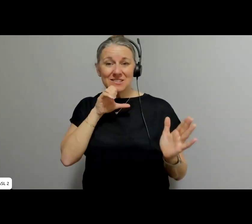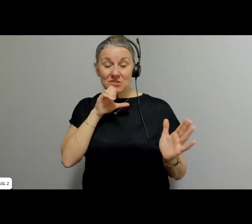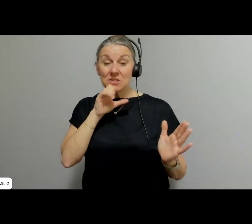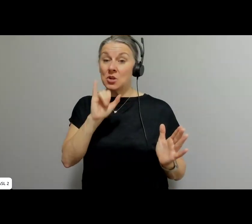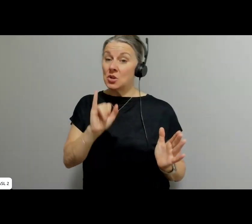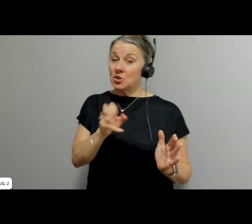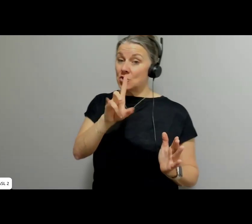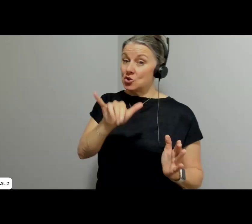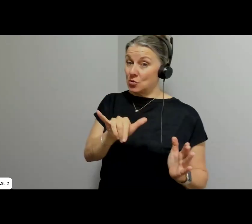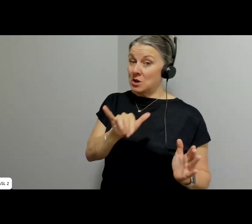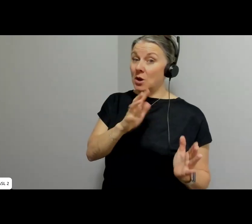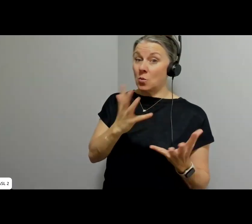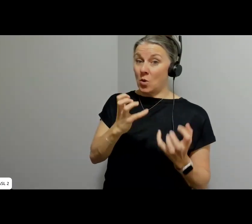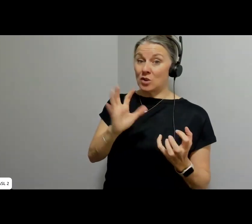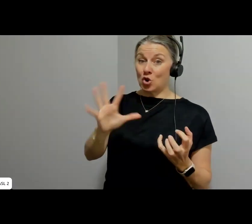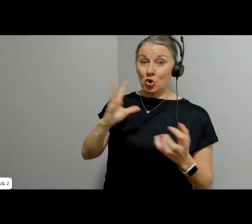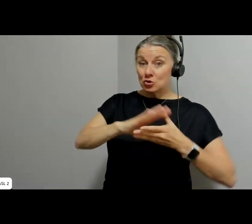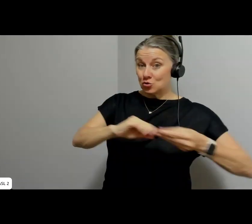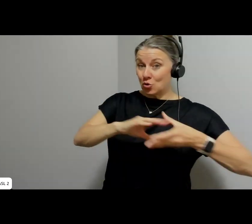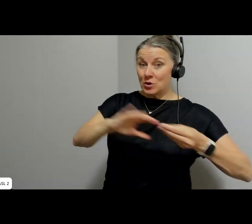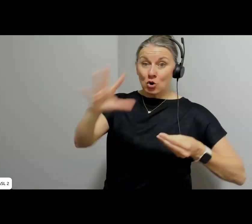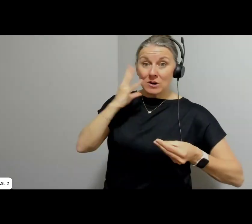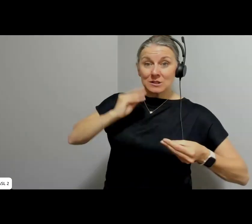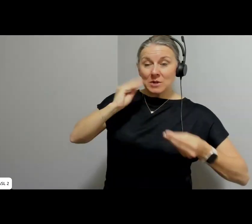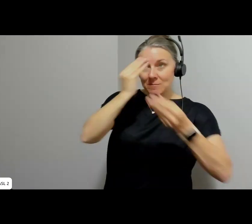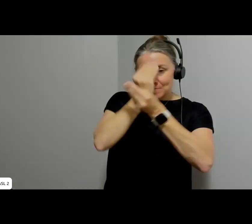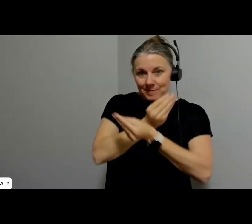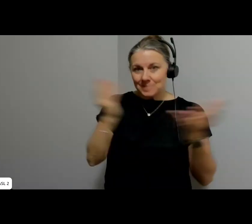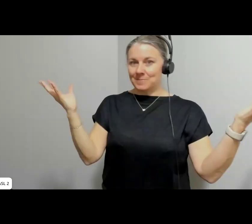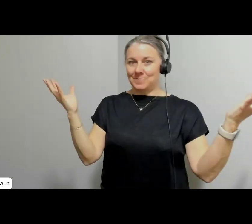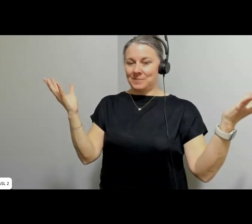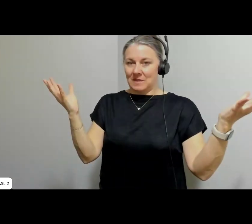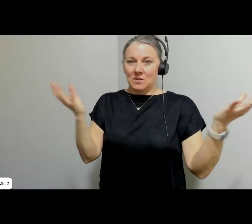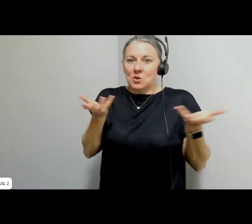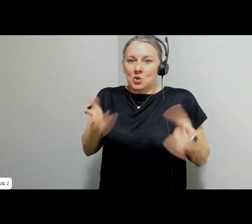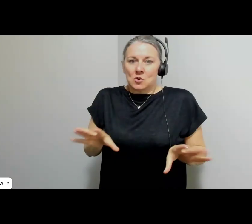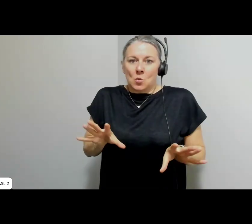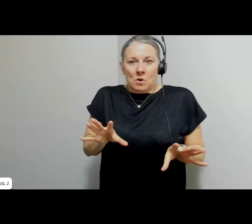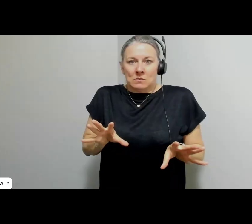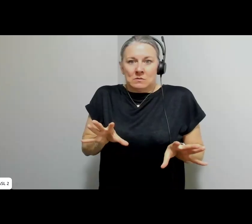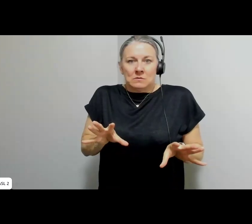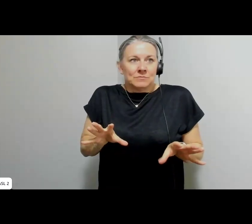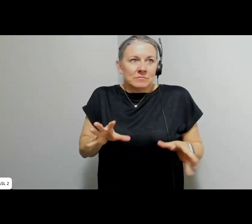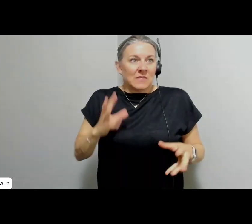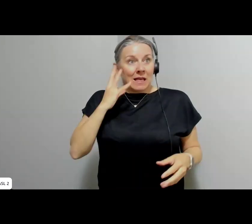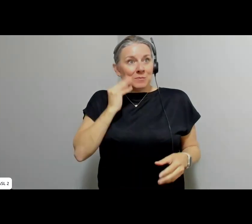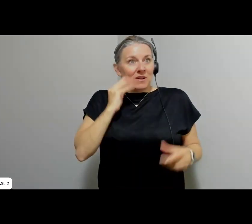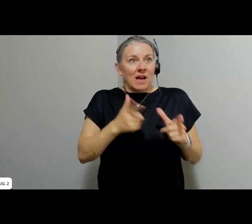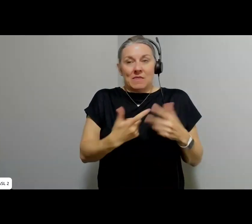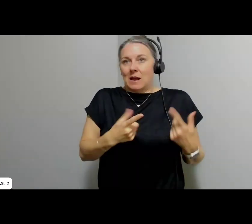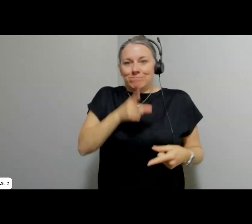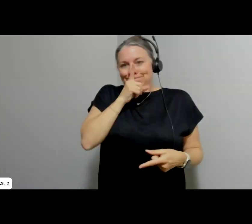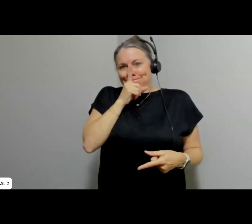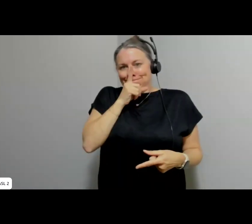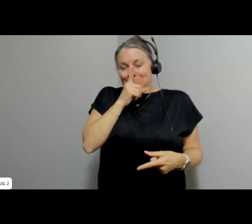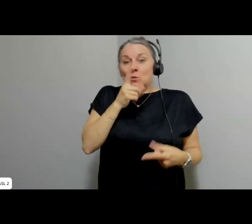wants her experience to not be for nothing. She wants it to mean something and for it to